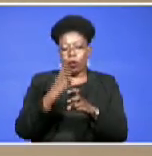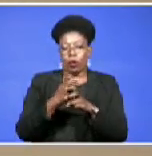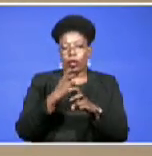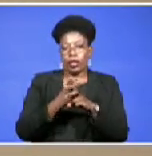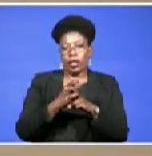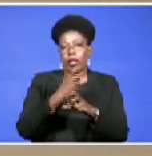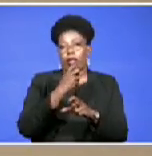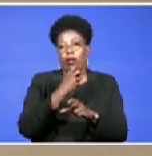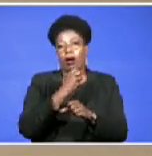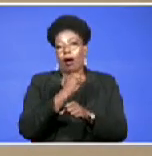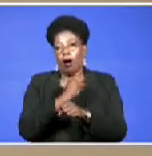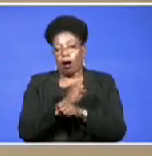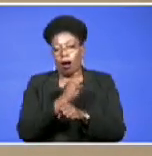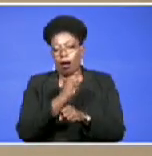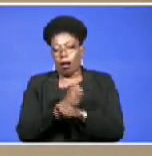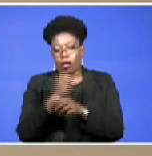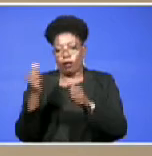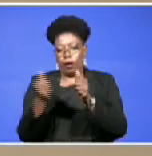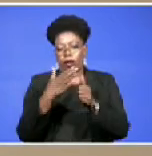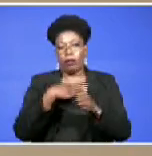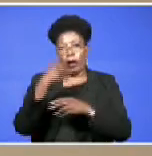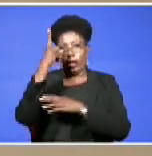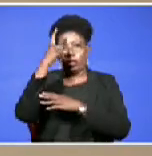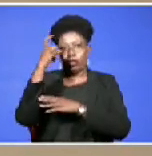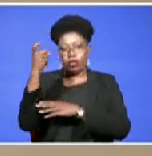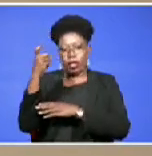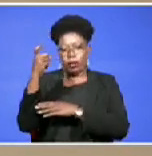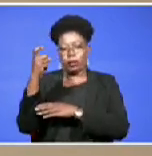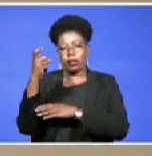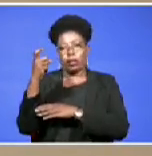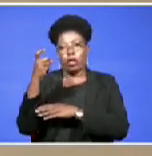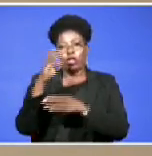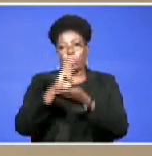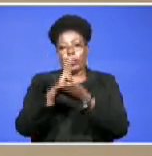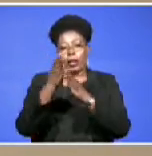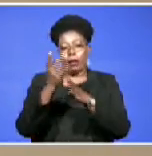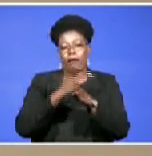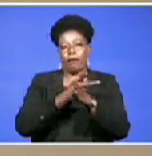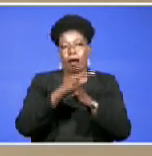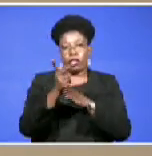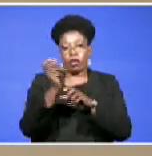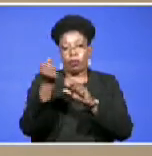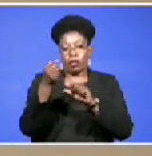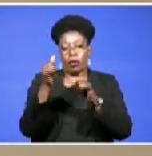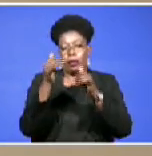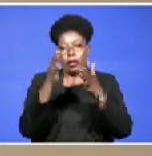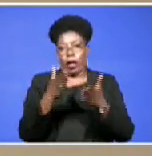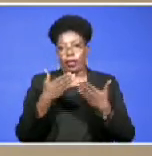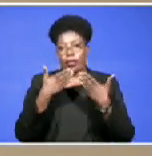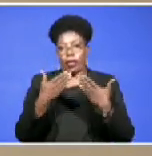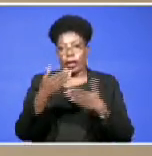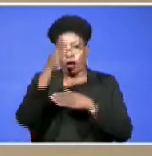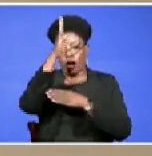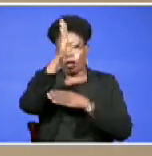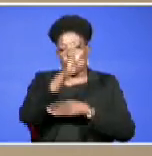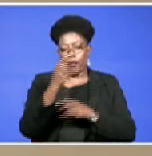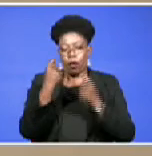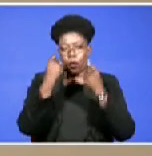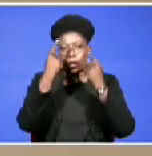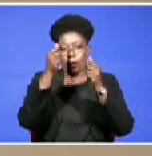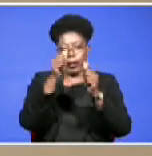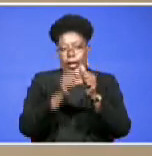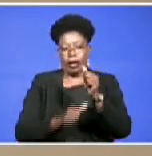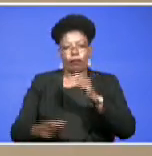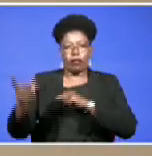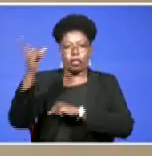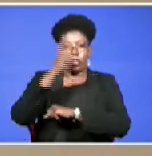and chasing my dream, I achieved my goal of becoming a professional baseball player. I would love to thank God for giving me the courage of waking up every day